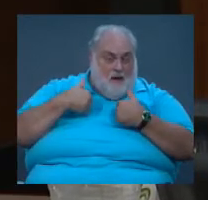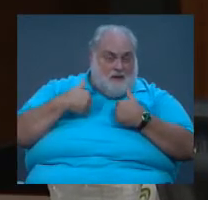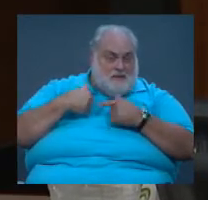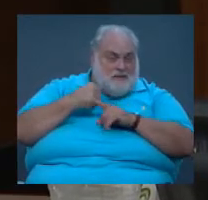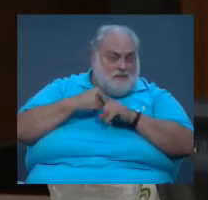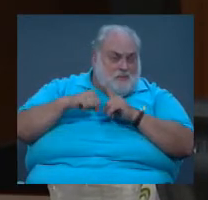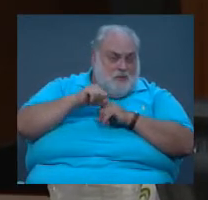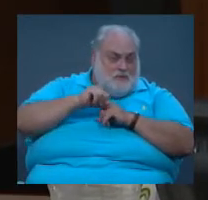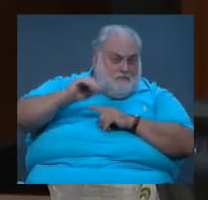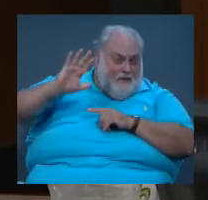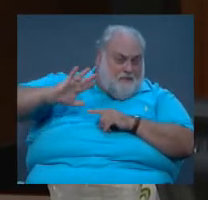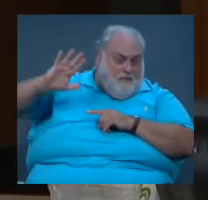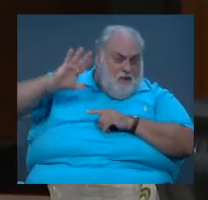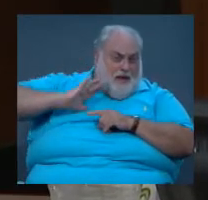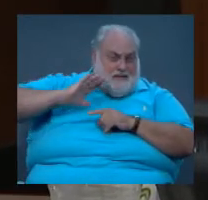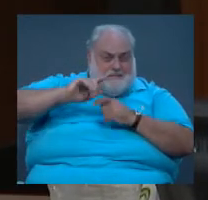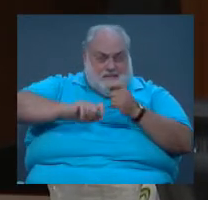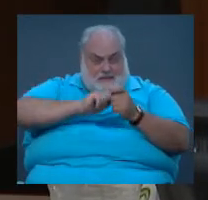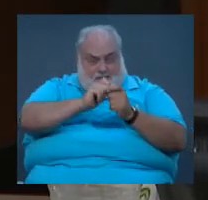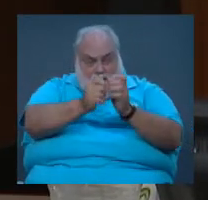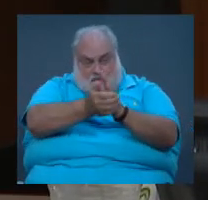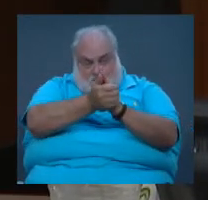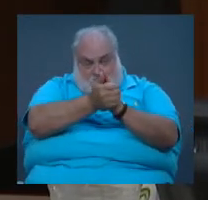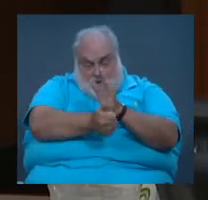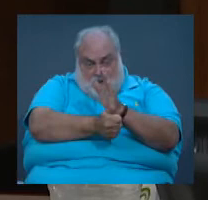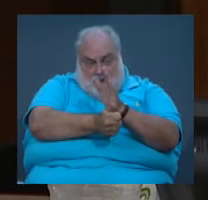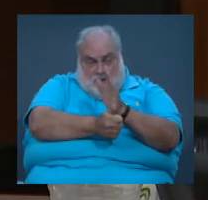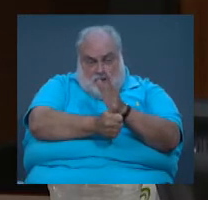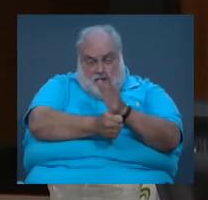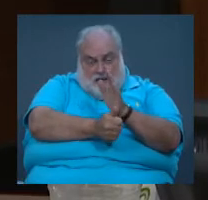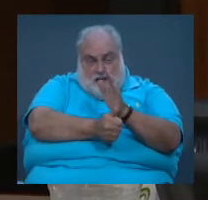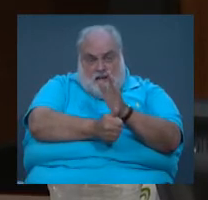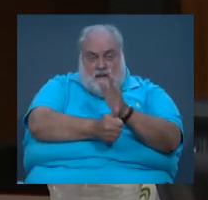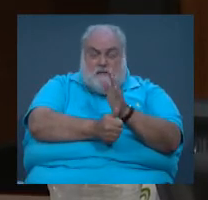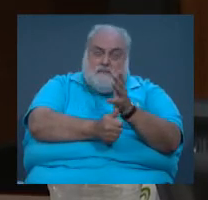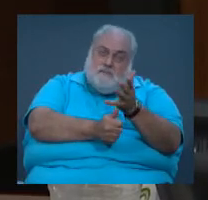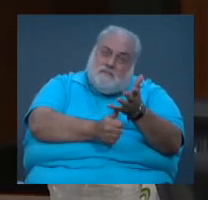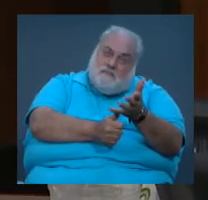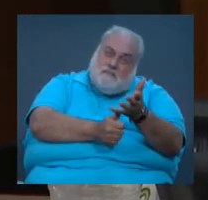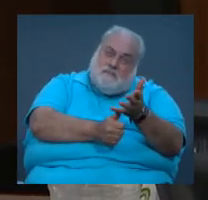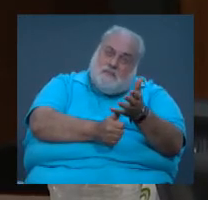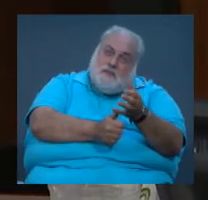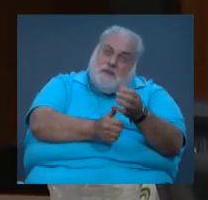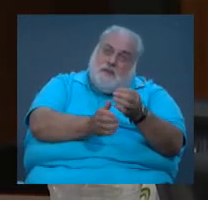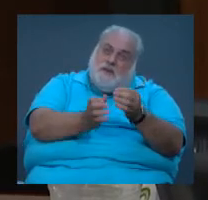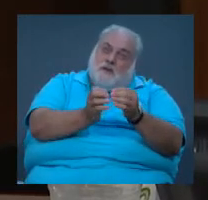people who had certain skill sets that made them more